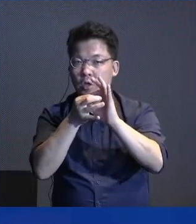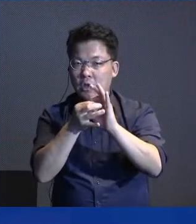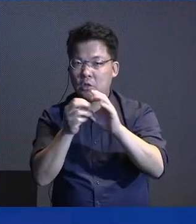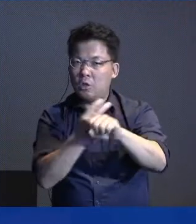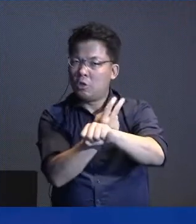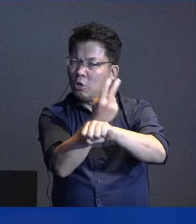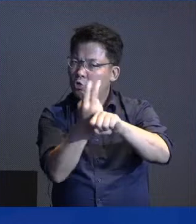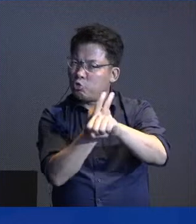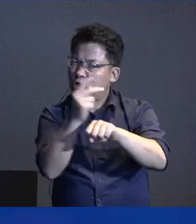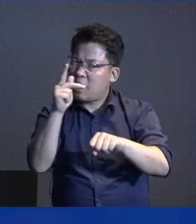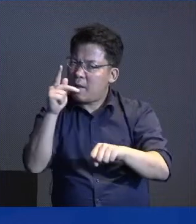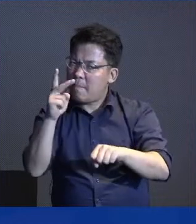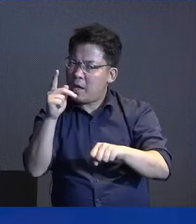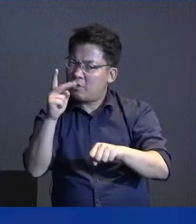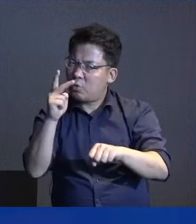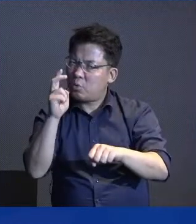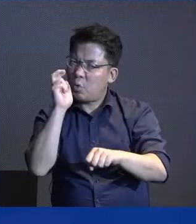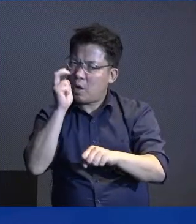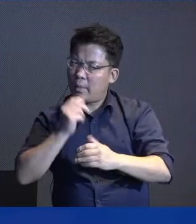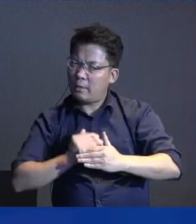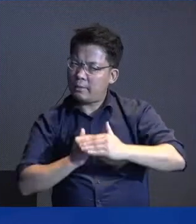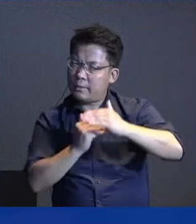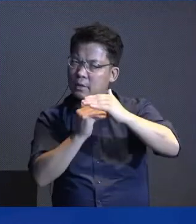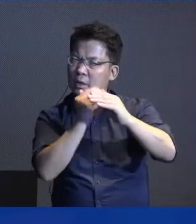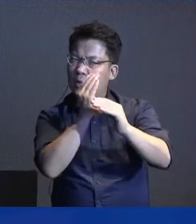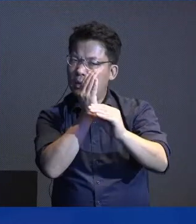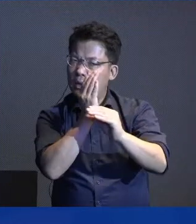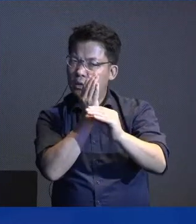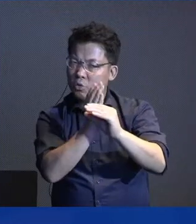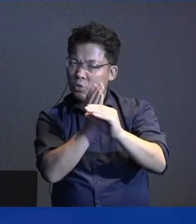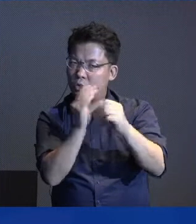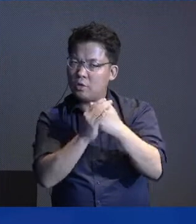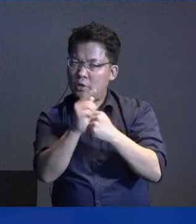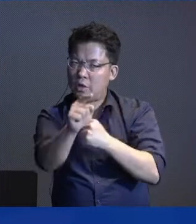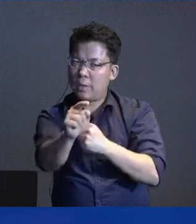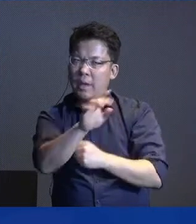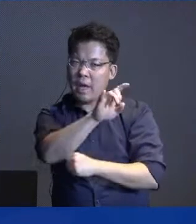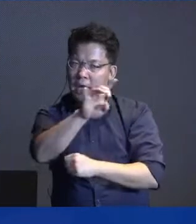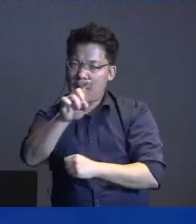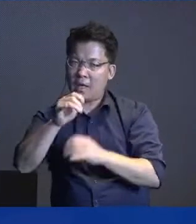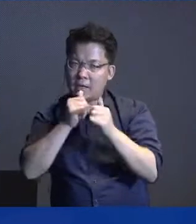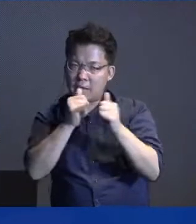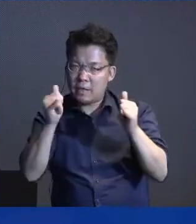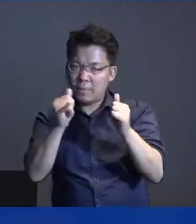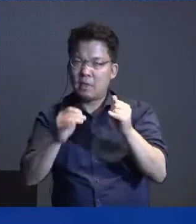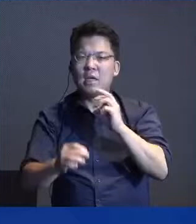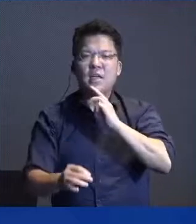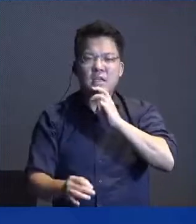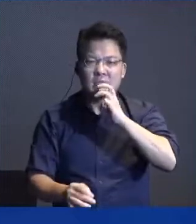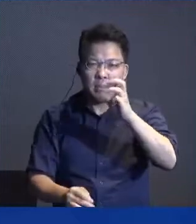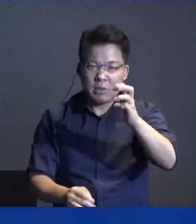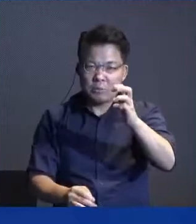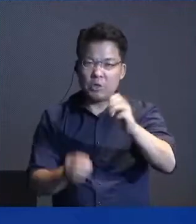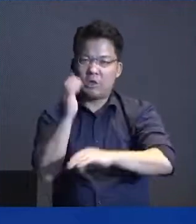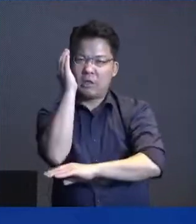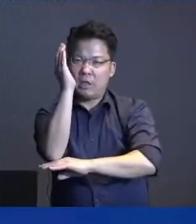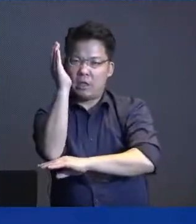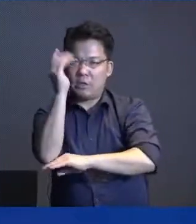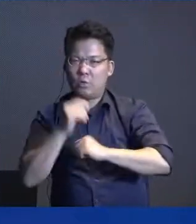30 minutes or so, and then we can, at the end of the presentations of three presenters, we